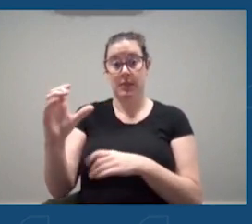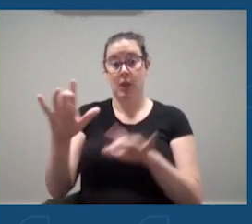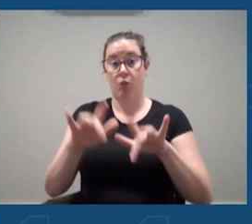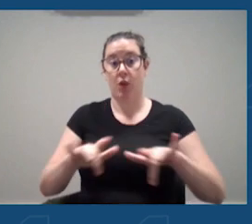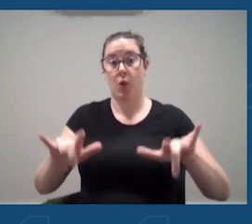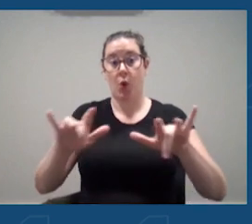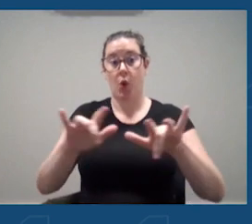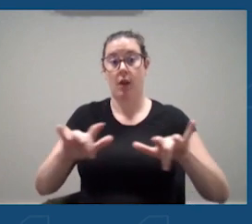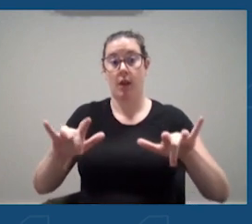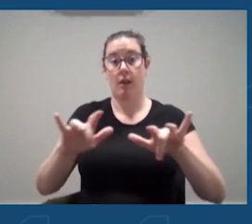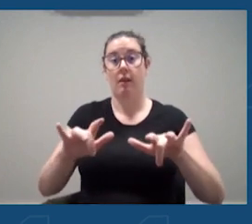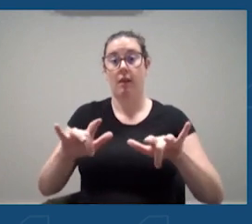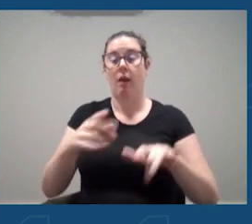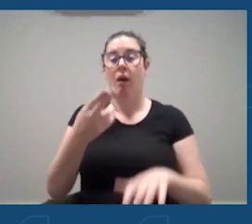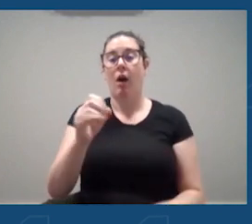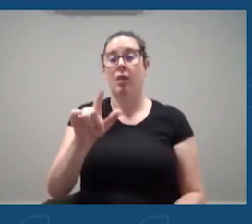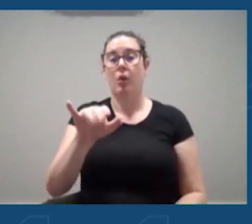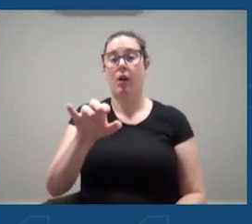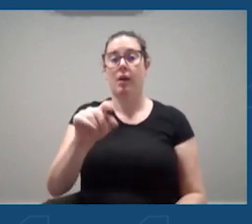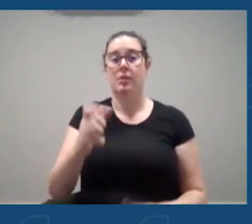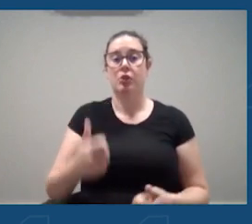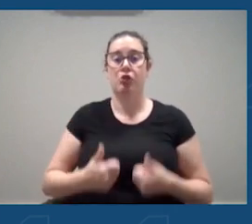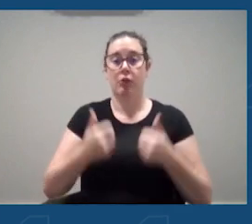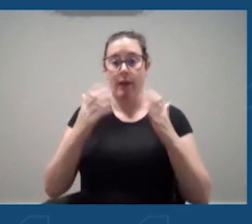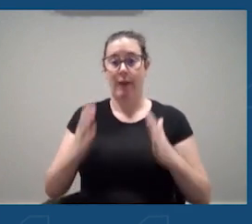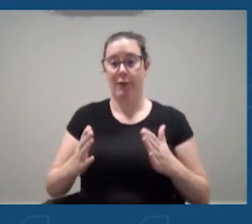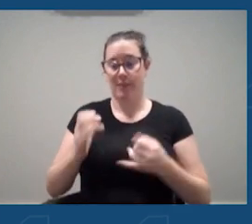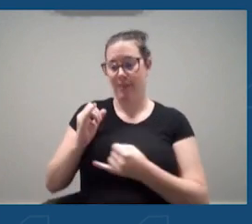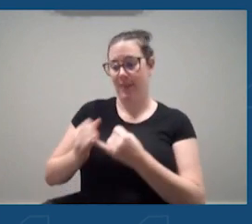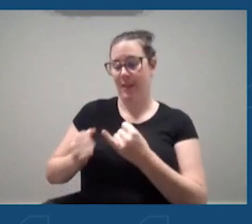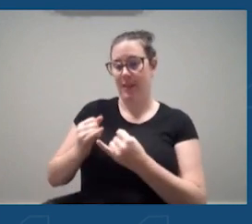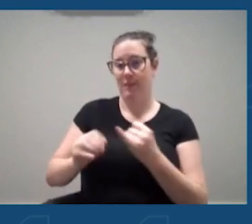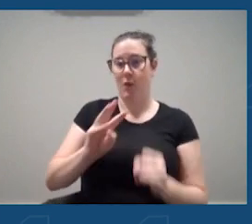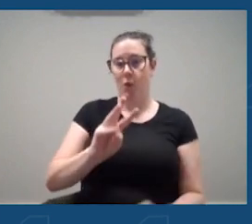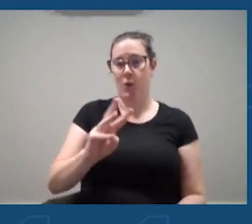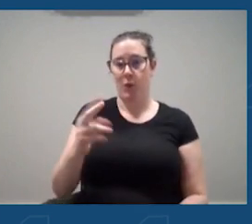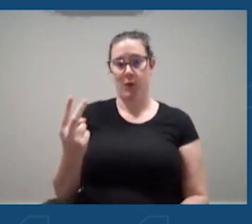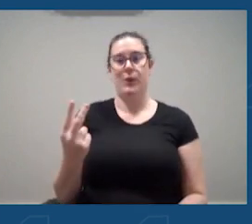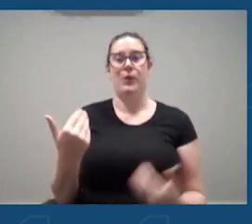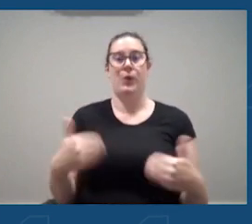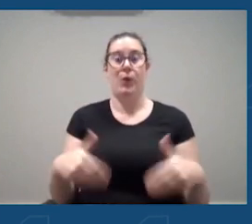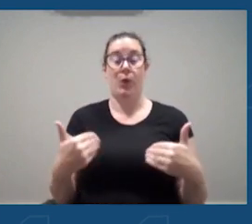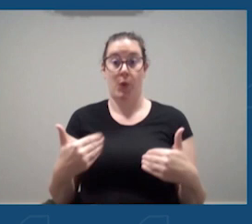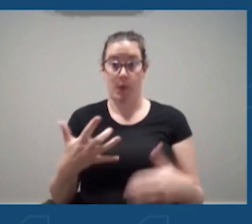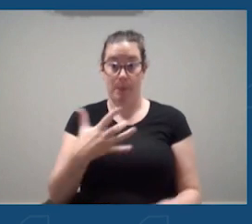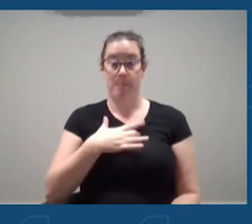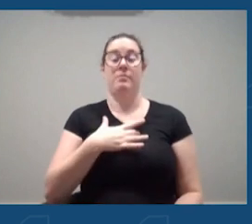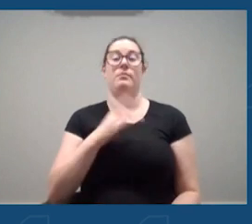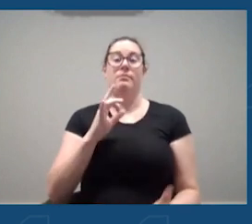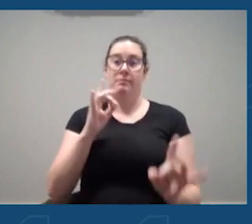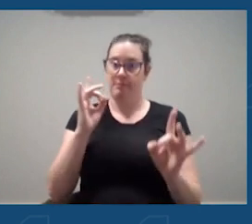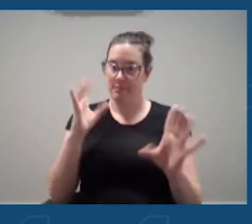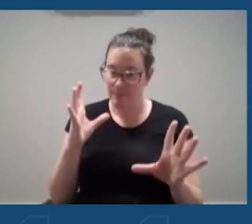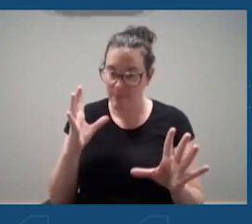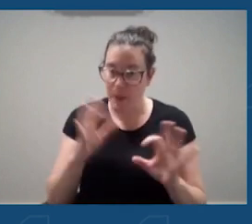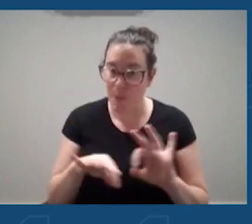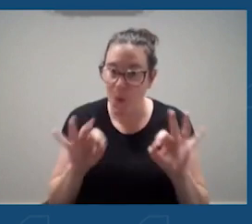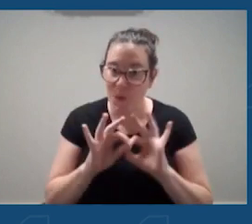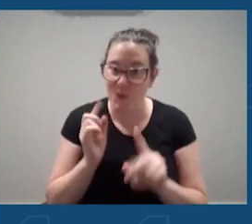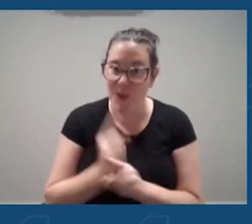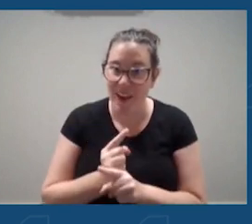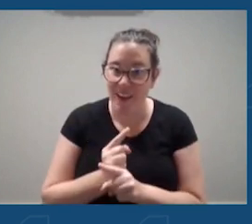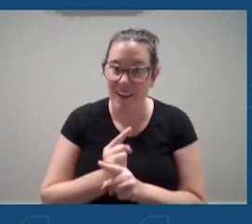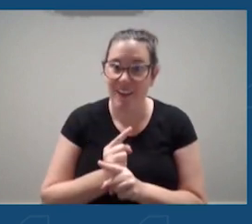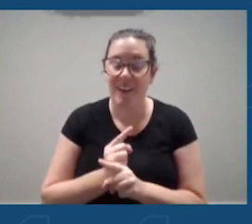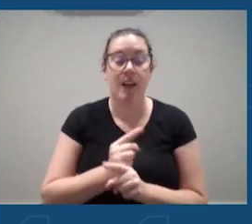survivors at the end of the Second World War. So, how profound, how significant is what